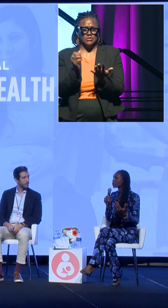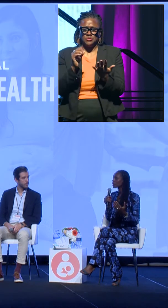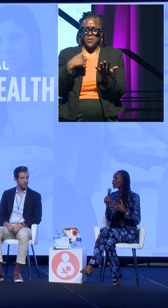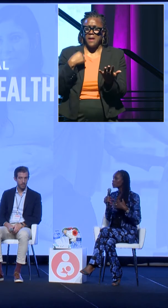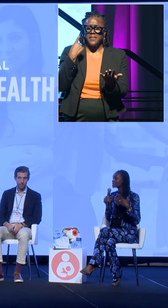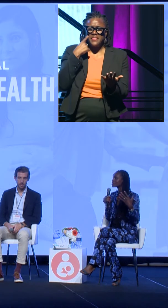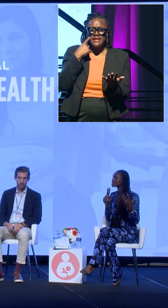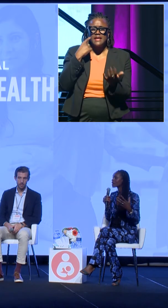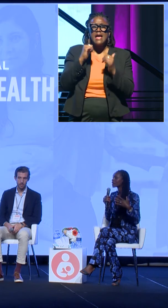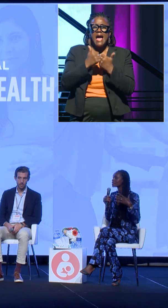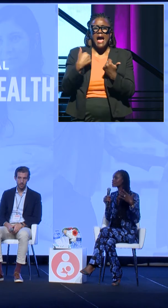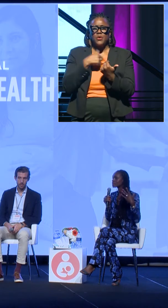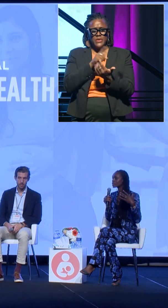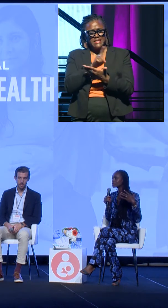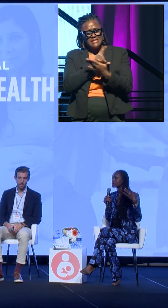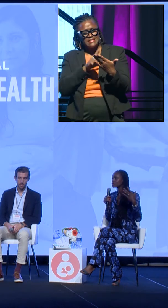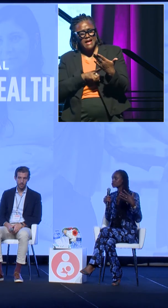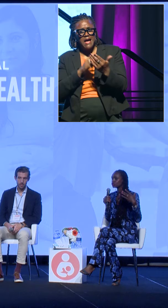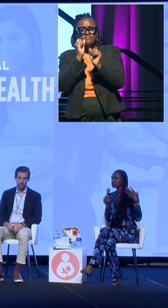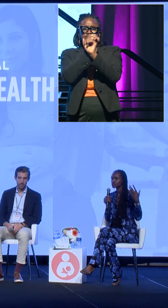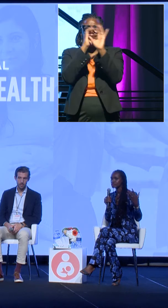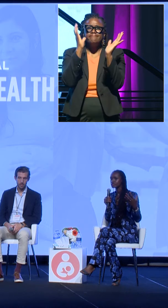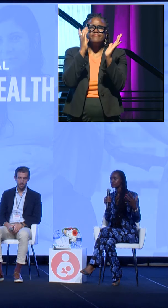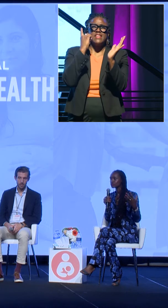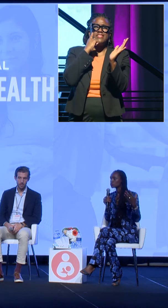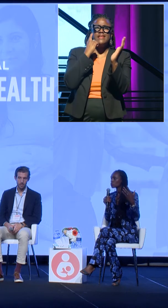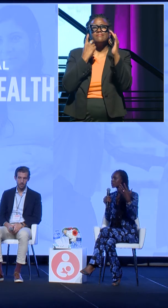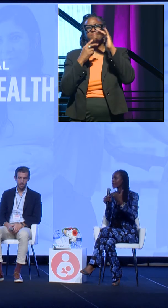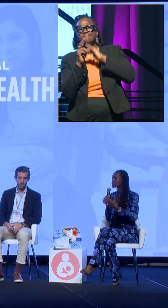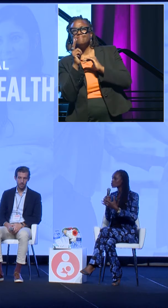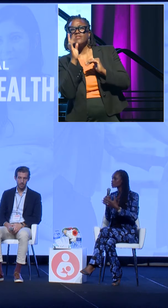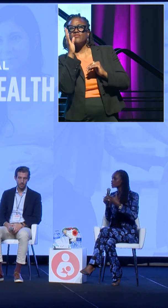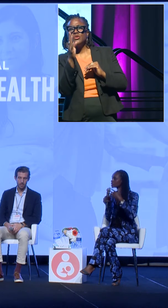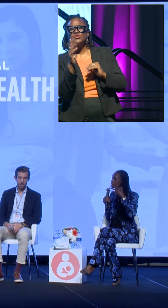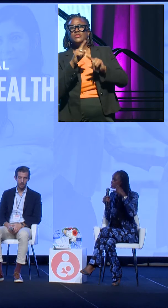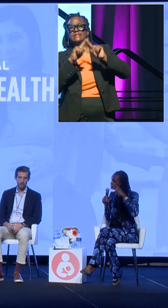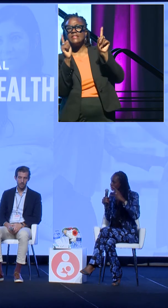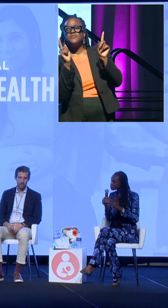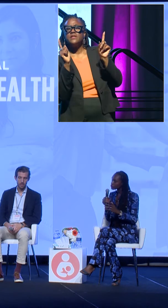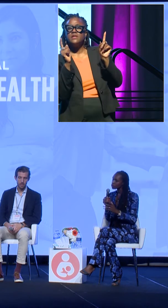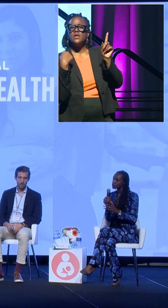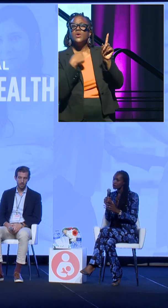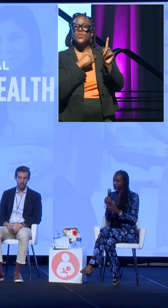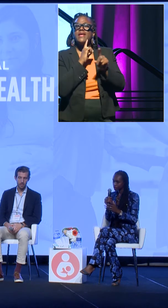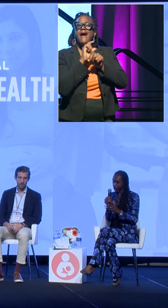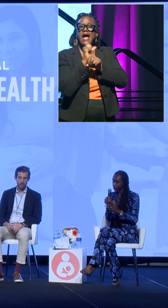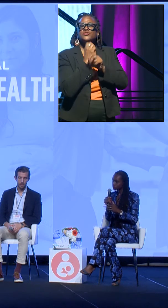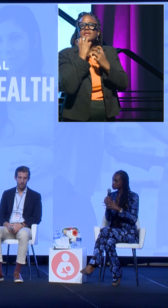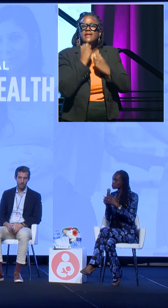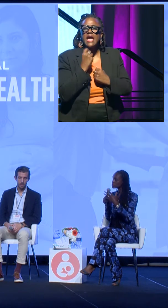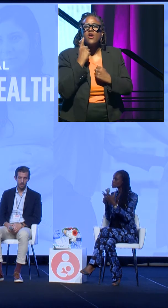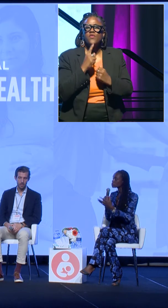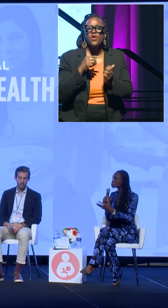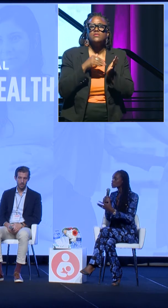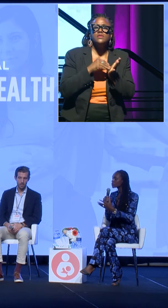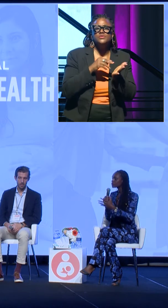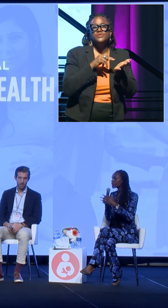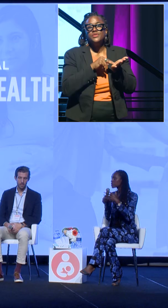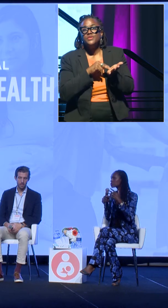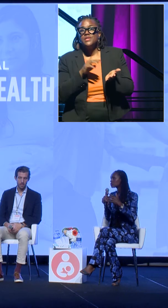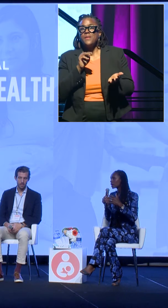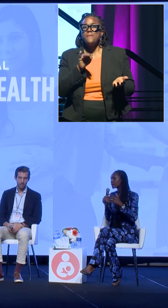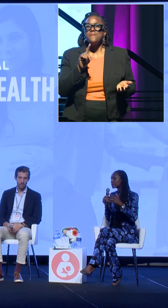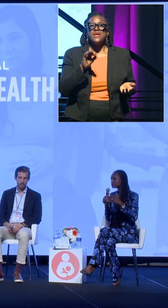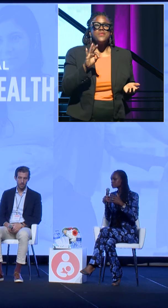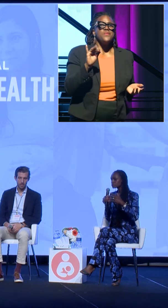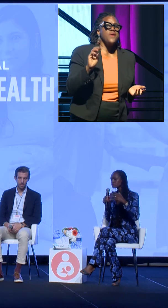think about how we can design and think and live into a future that's different, where we actually care for our caregivers, where we support